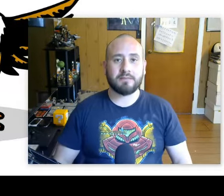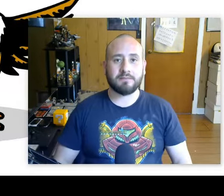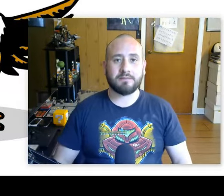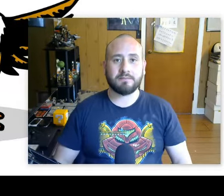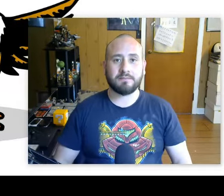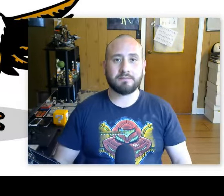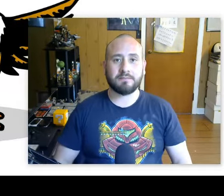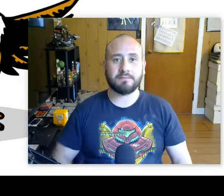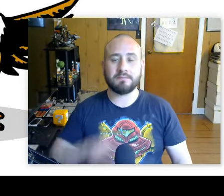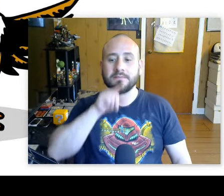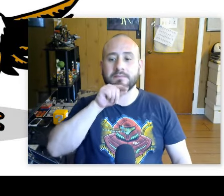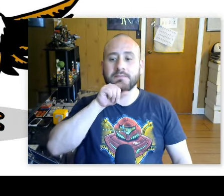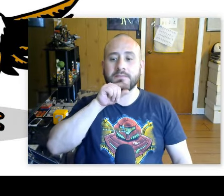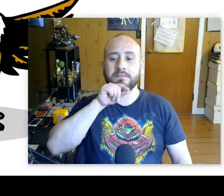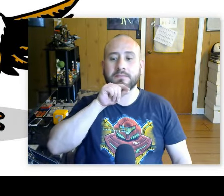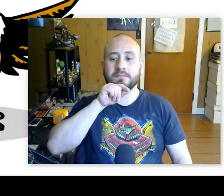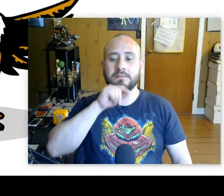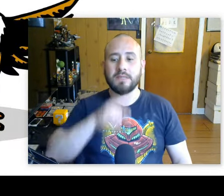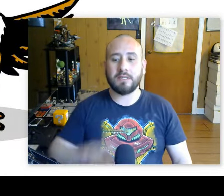chicken,